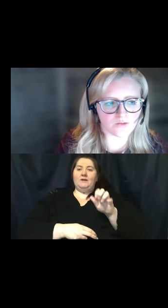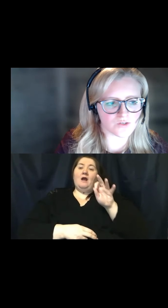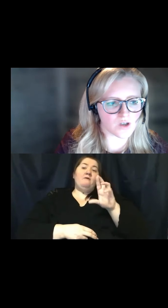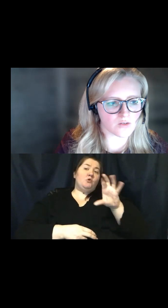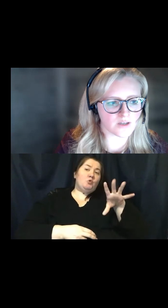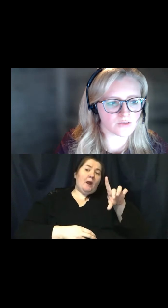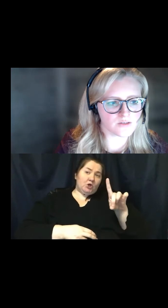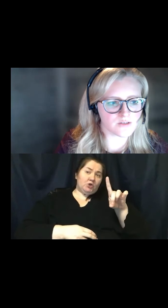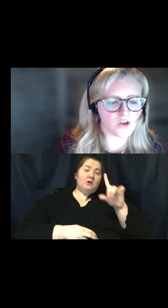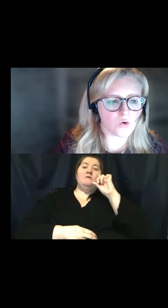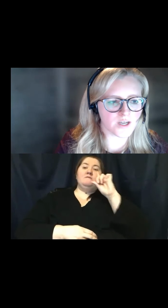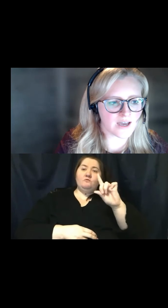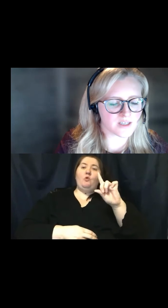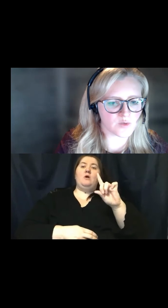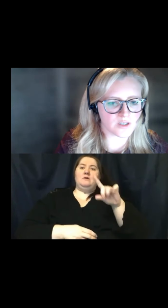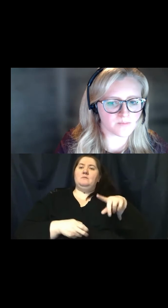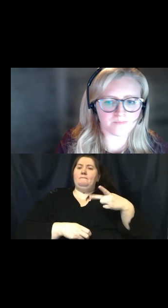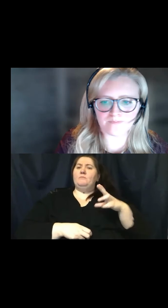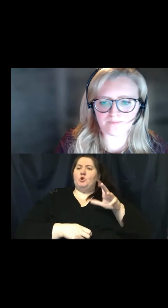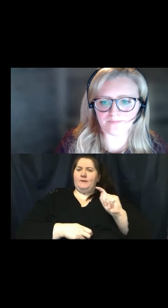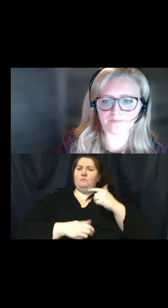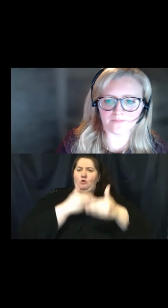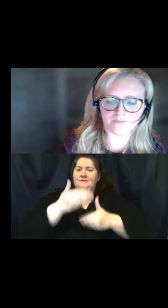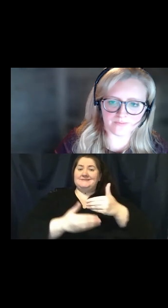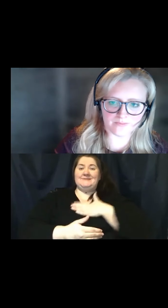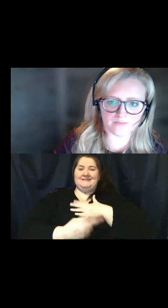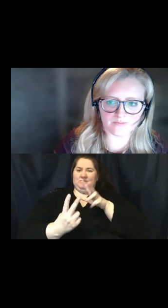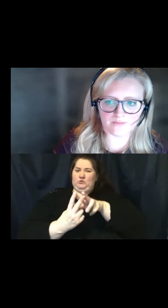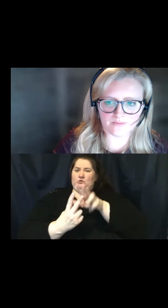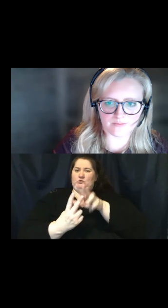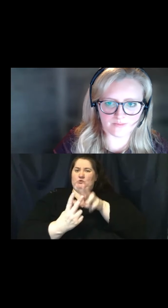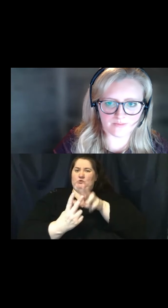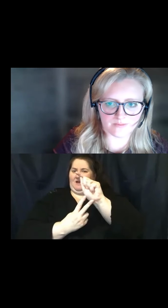reach out to Scott Reynolds or Kathy Beam.